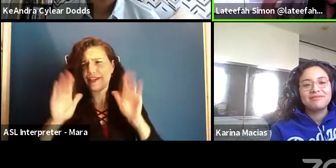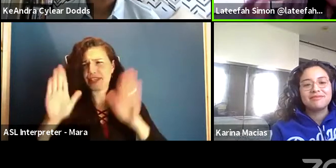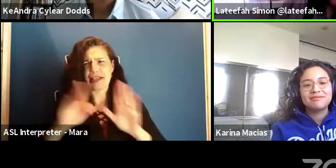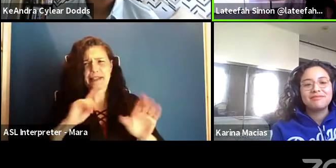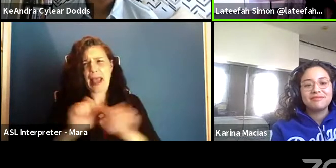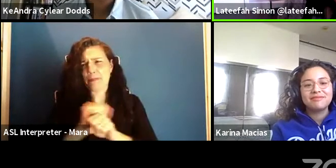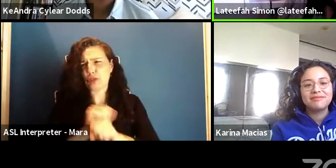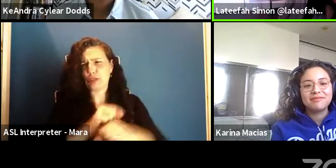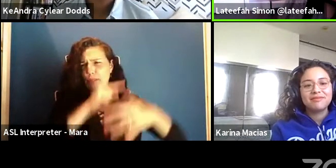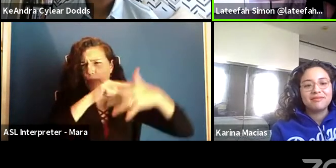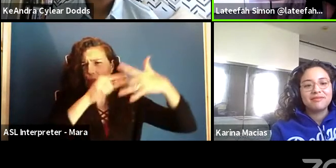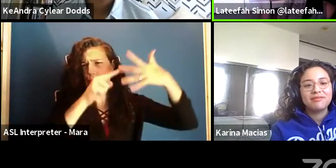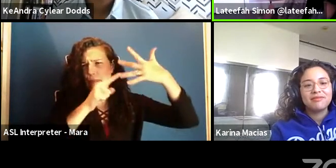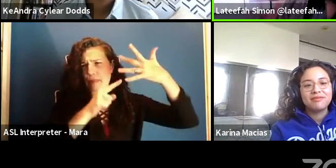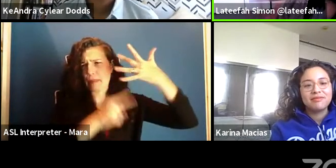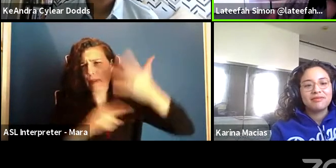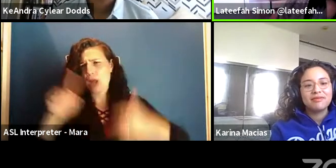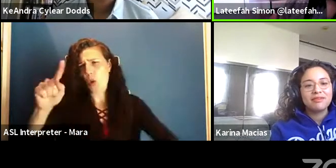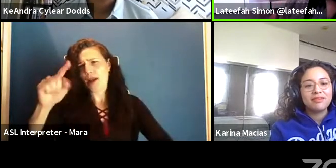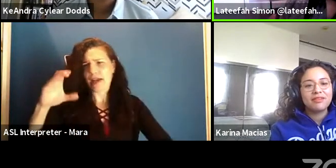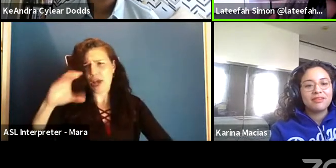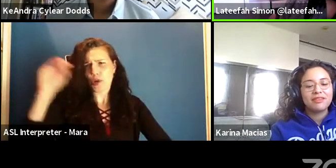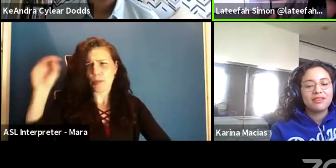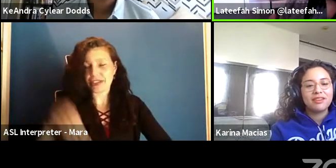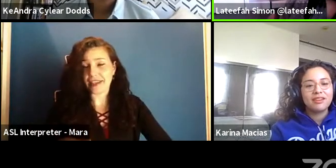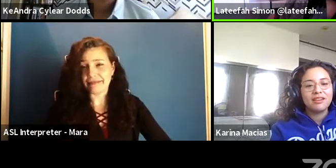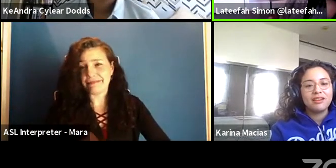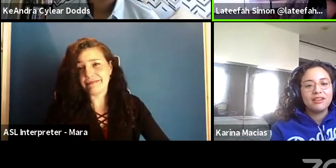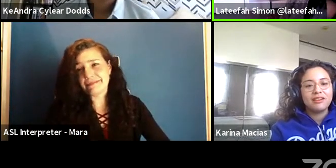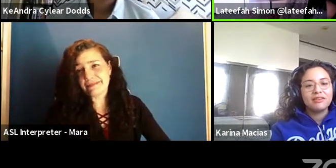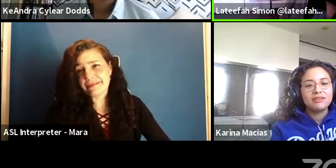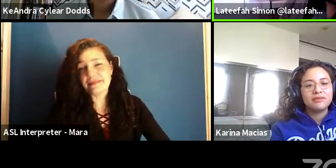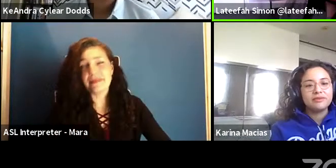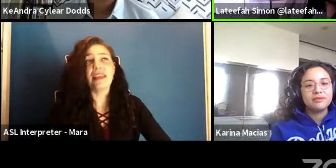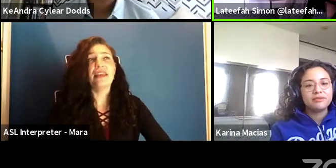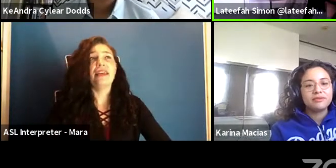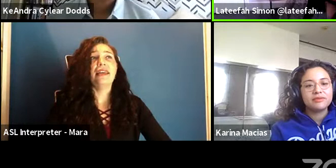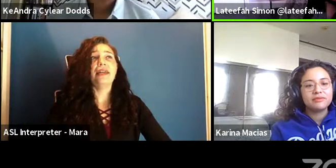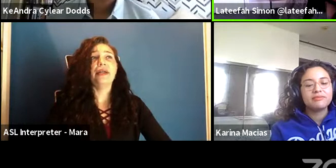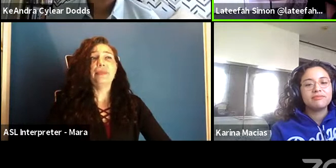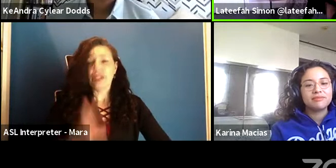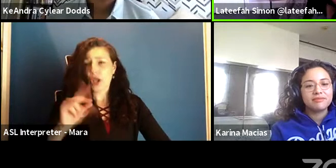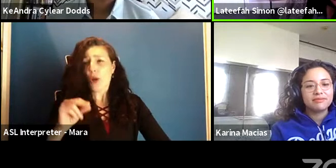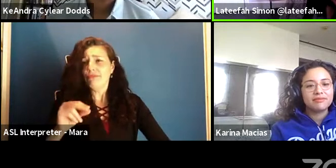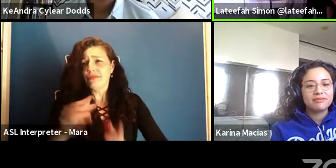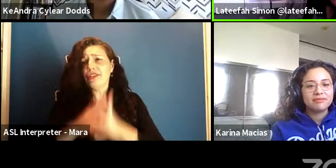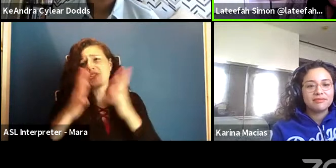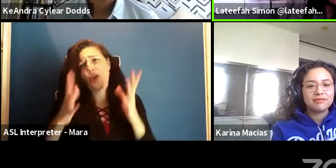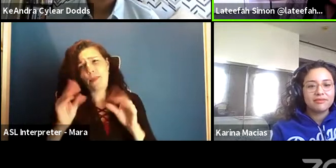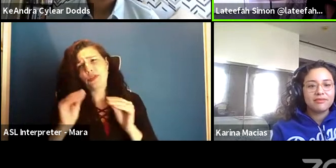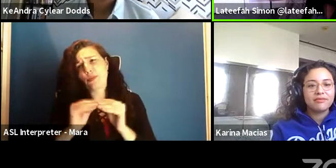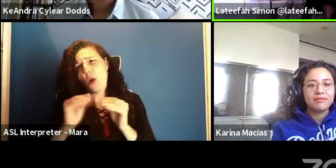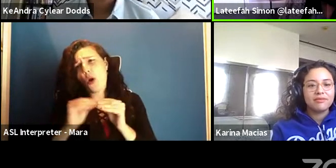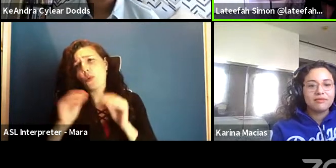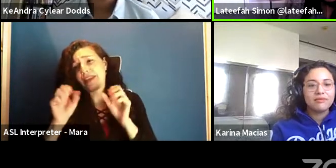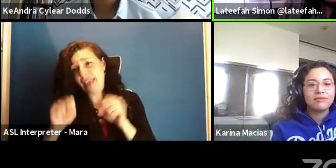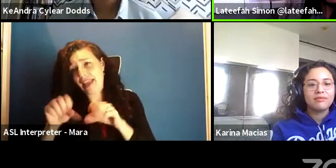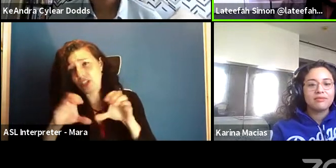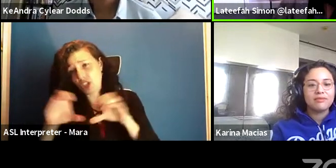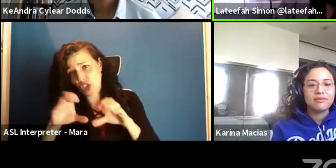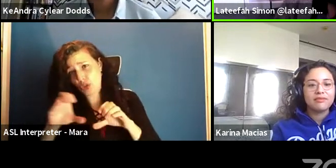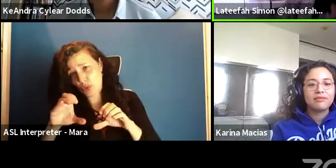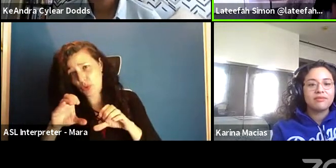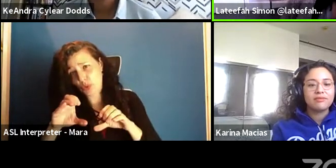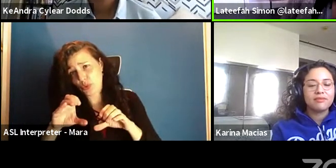at 100%. And is there so much more we can do? It's the same as for school